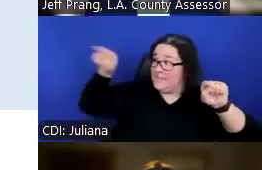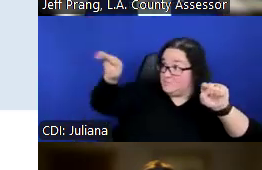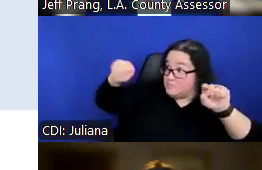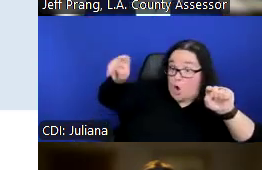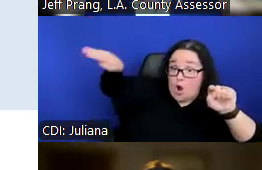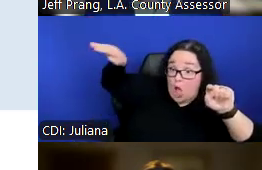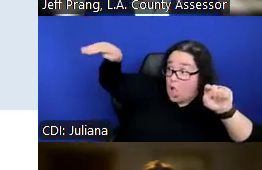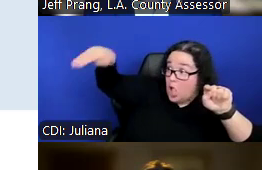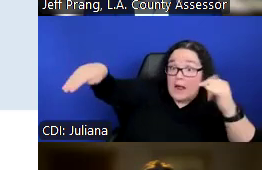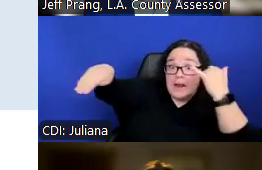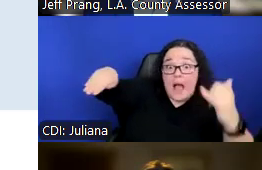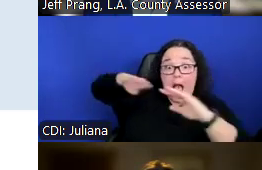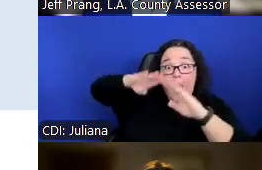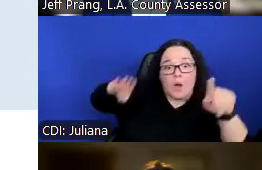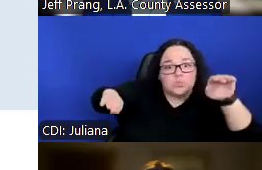assessed value.